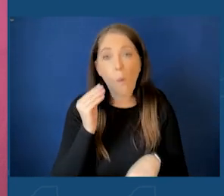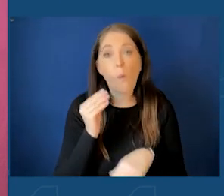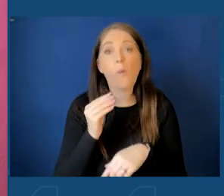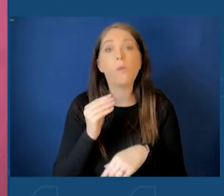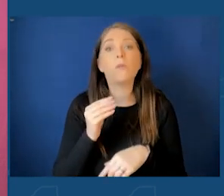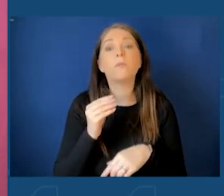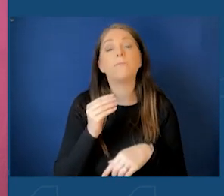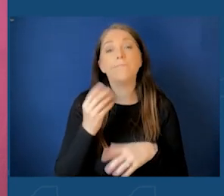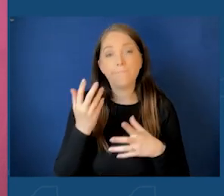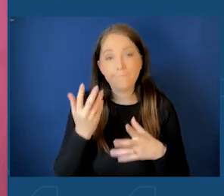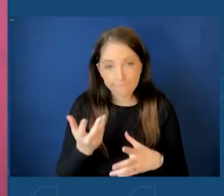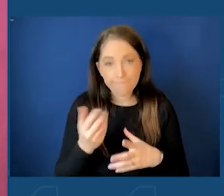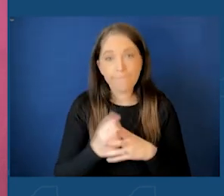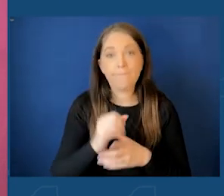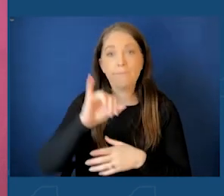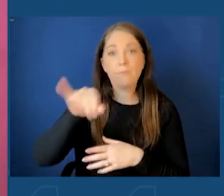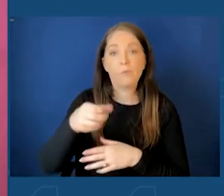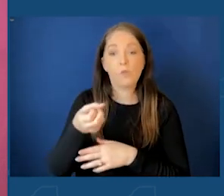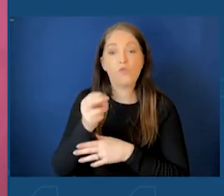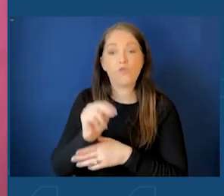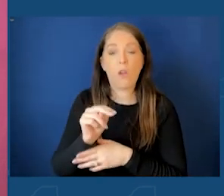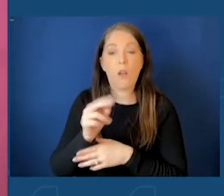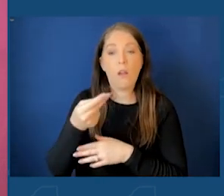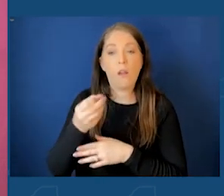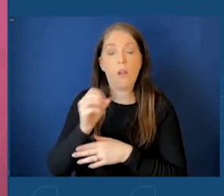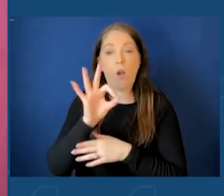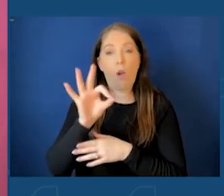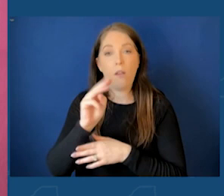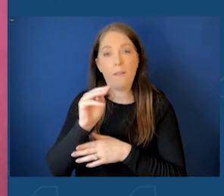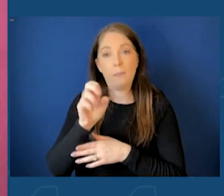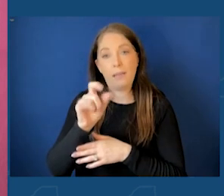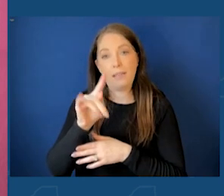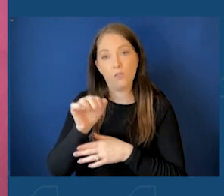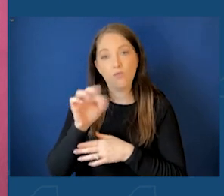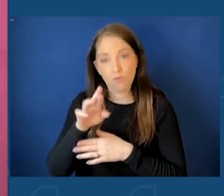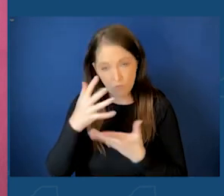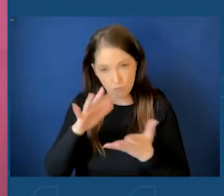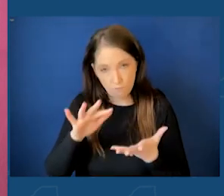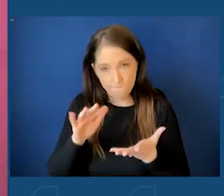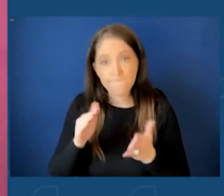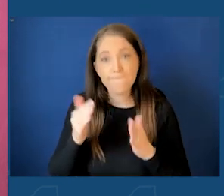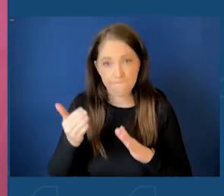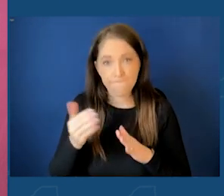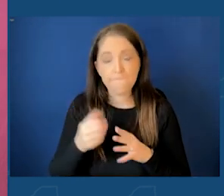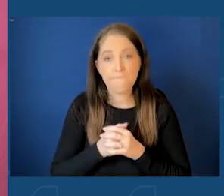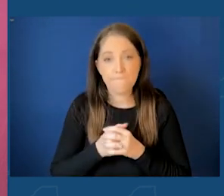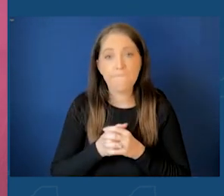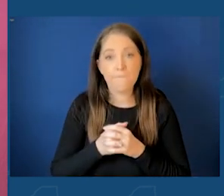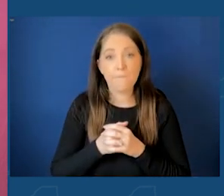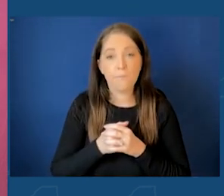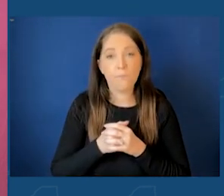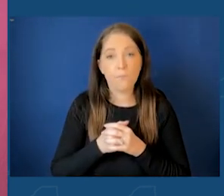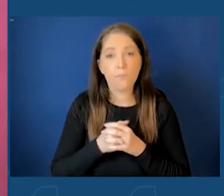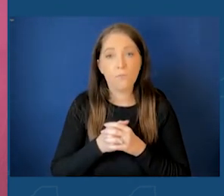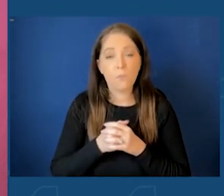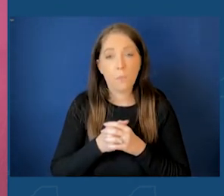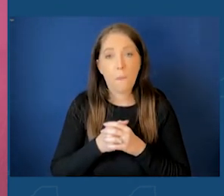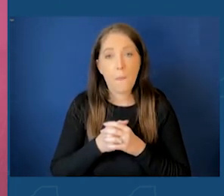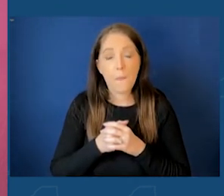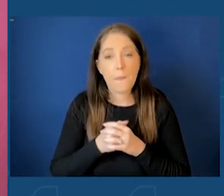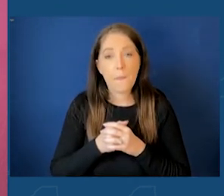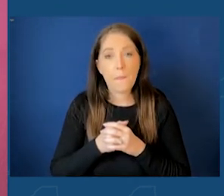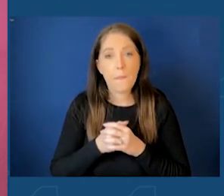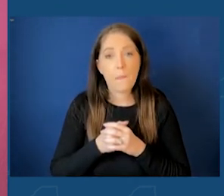year. John Hofmeister, who is the chair during his tenure